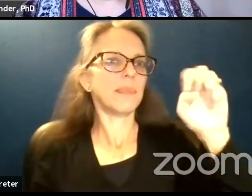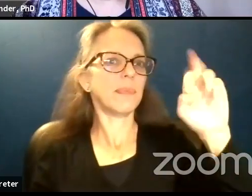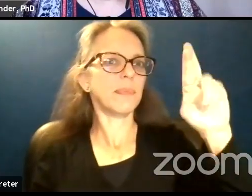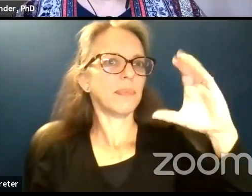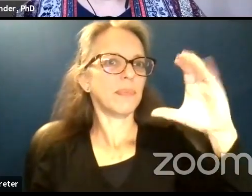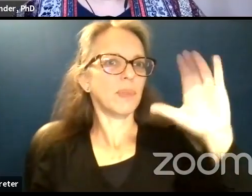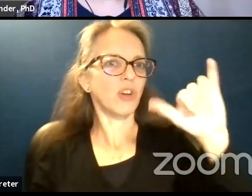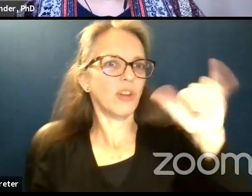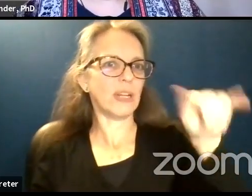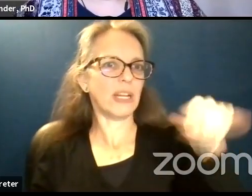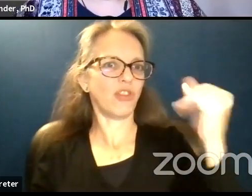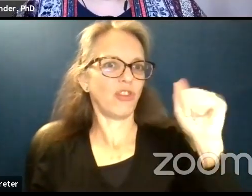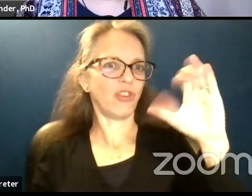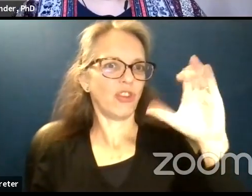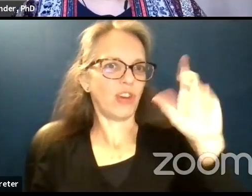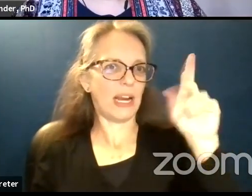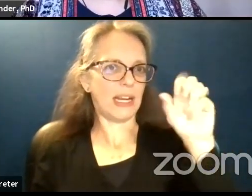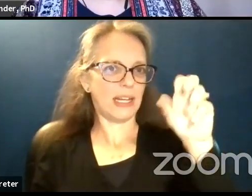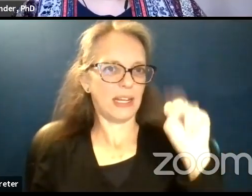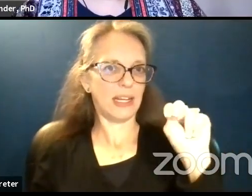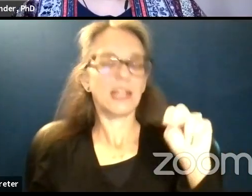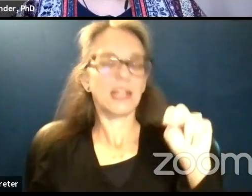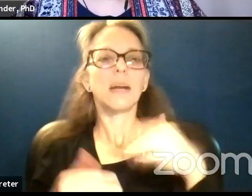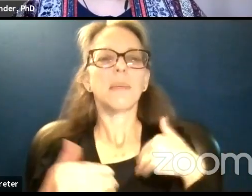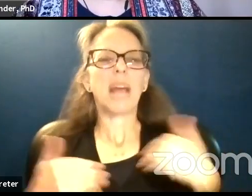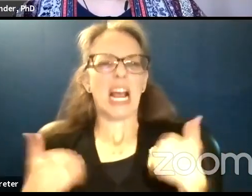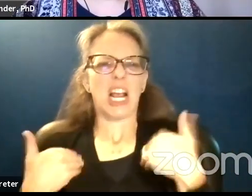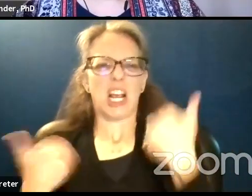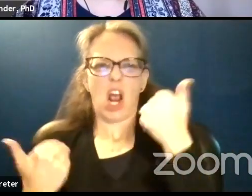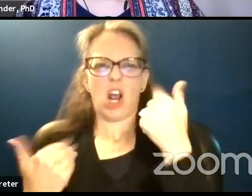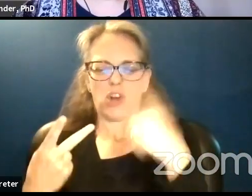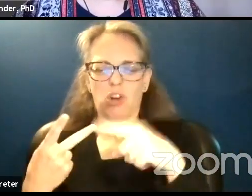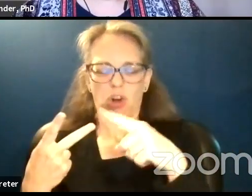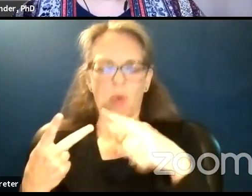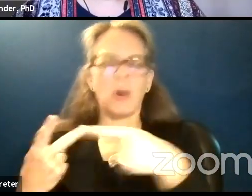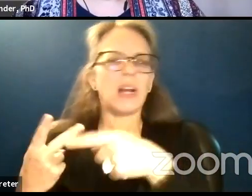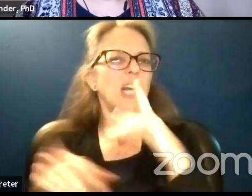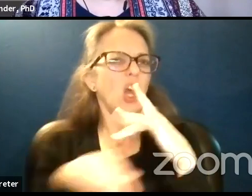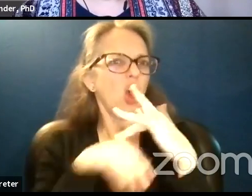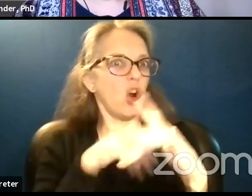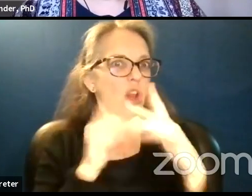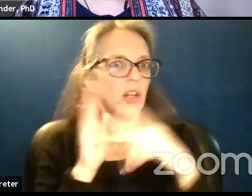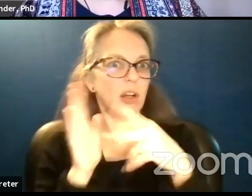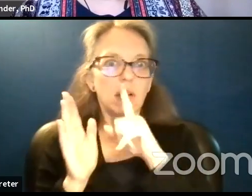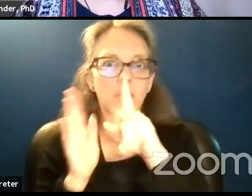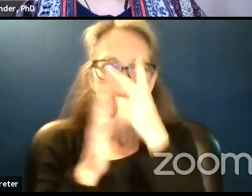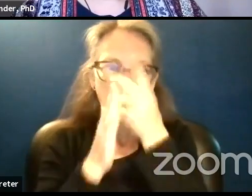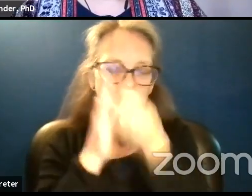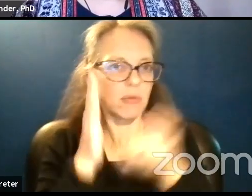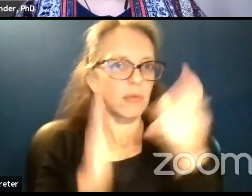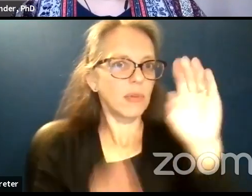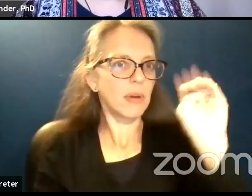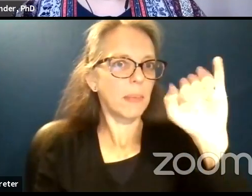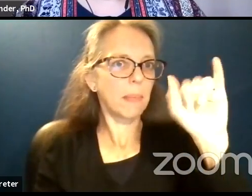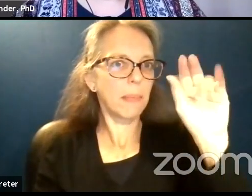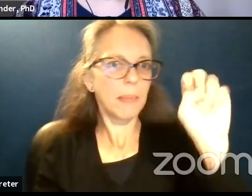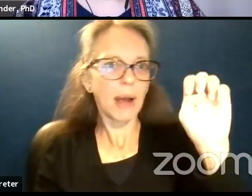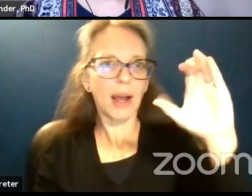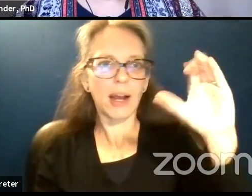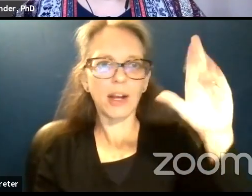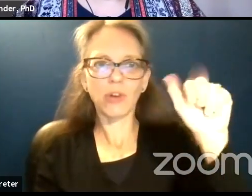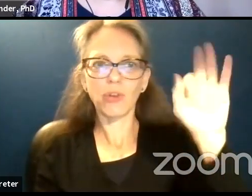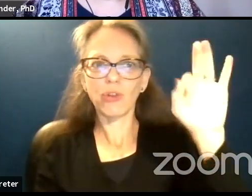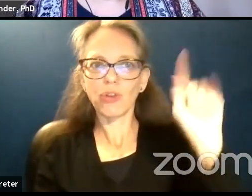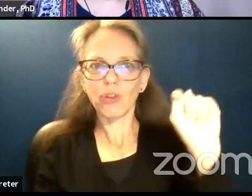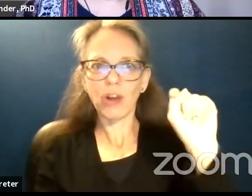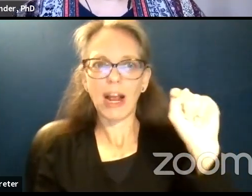younger kid is really he's an early reader, and he is way into Minecraft, and he's got these like